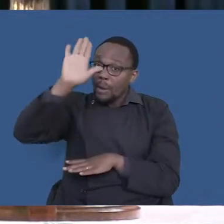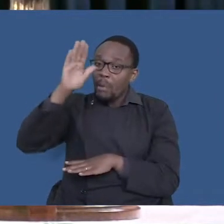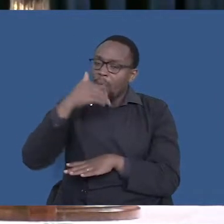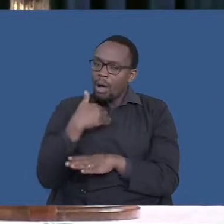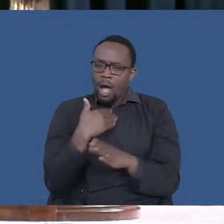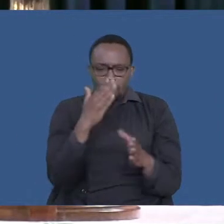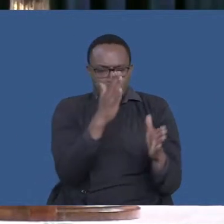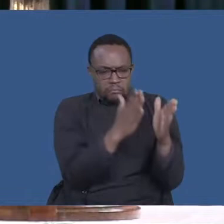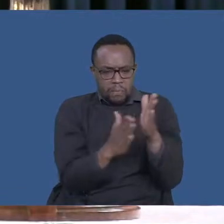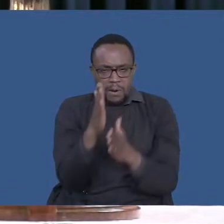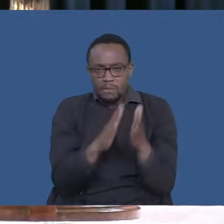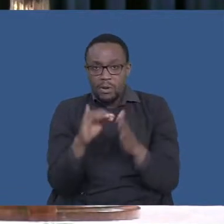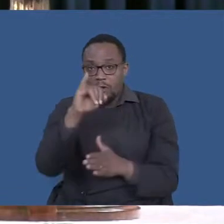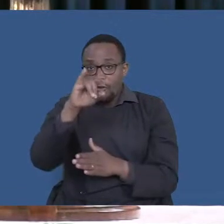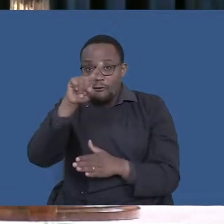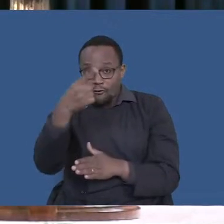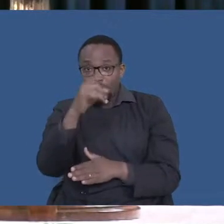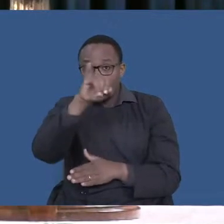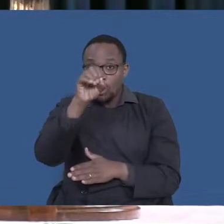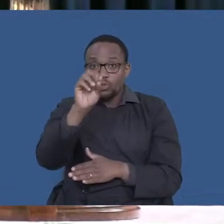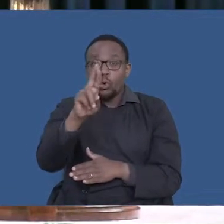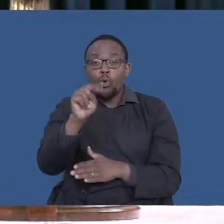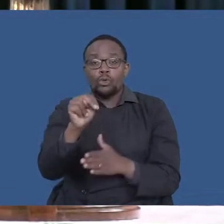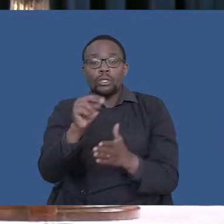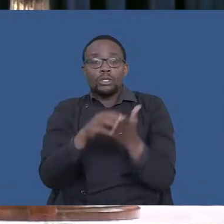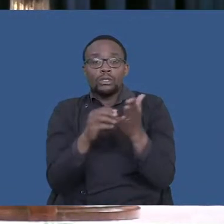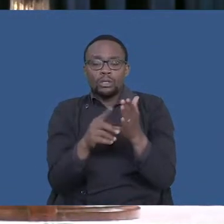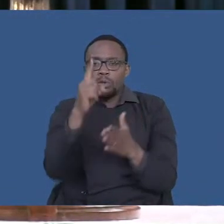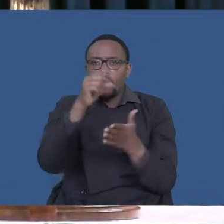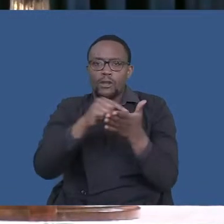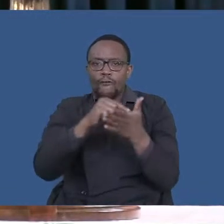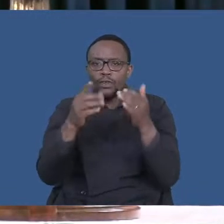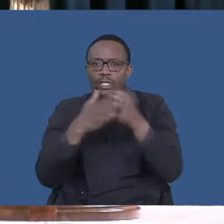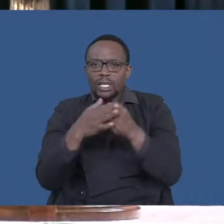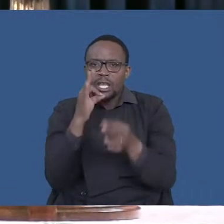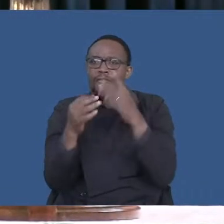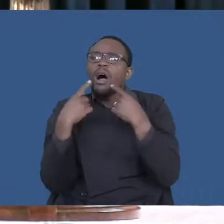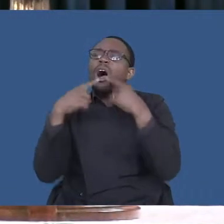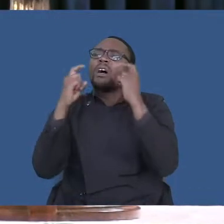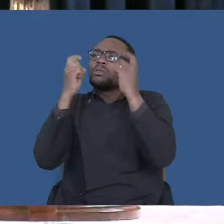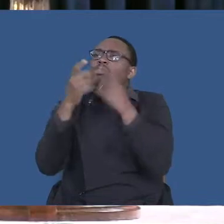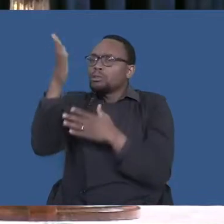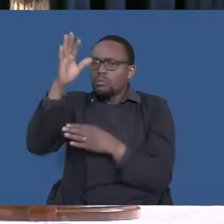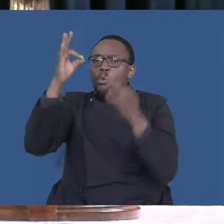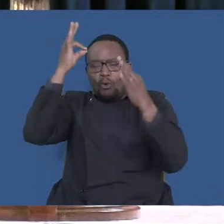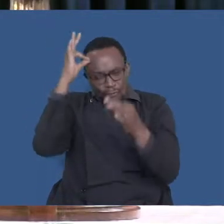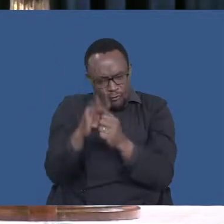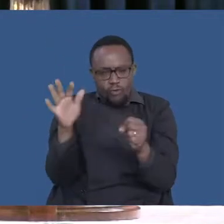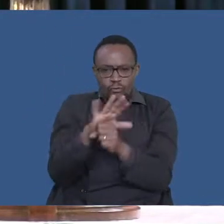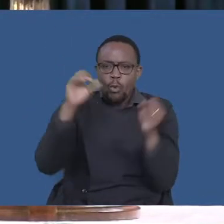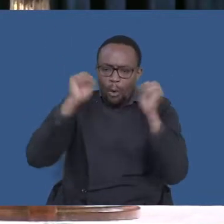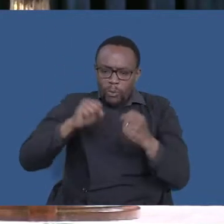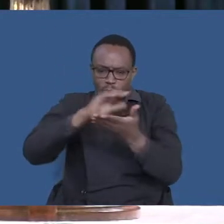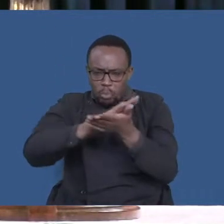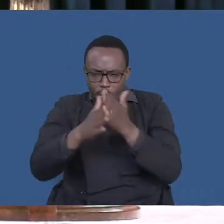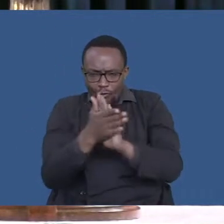In 1 John chapter 1, verse 9, he says that if we confess our sins, he is faithful and just to forgive us our sins